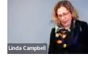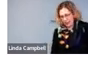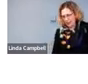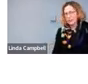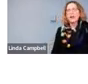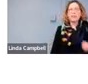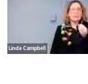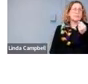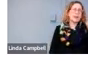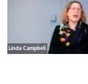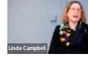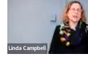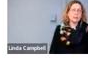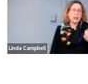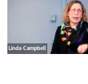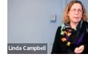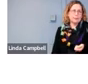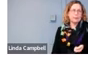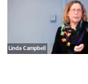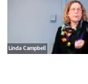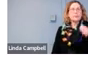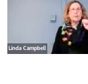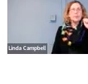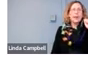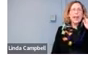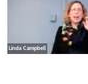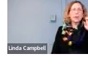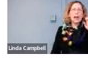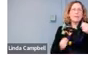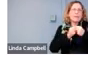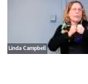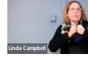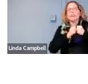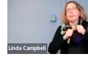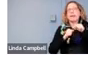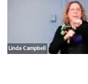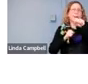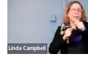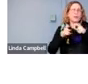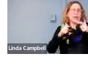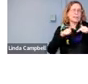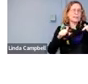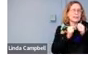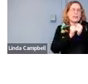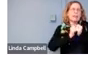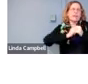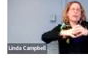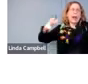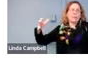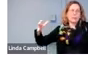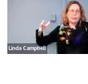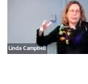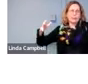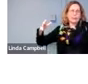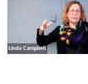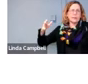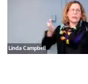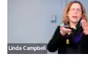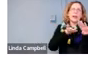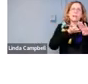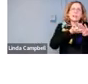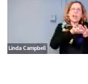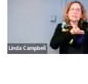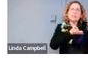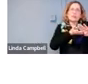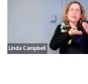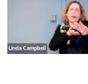well. And other species as well came along. Alewife just loved the